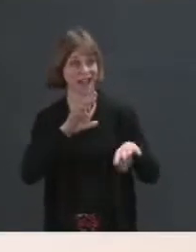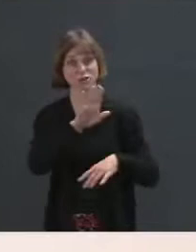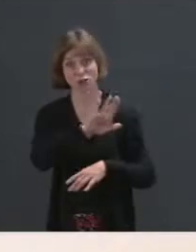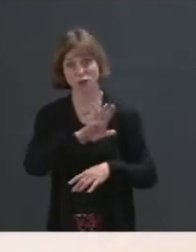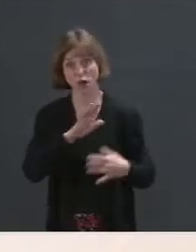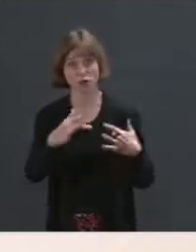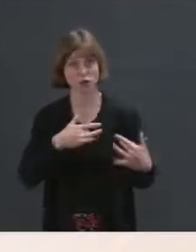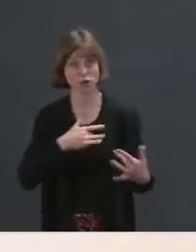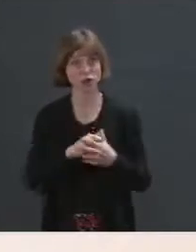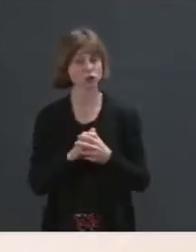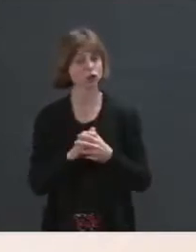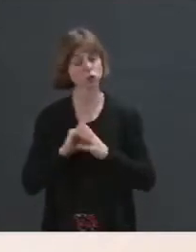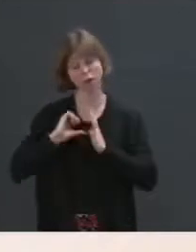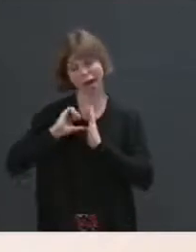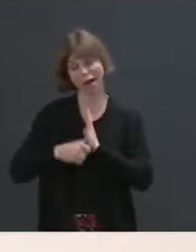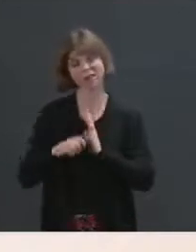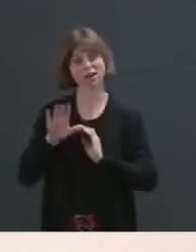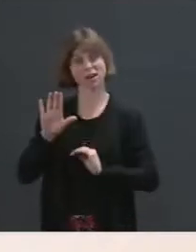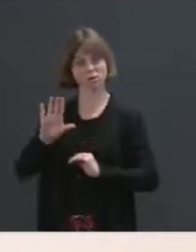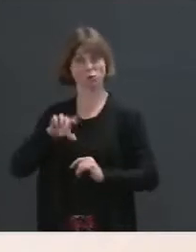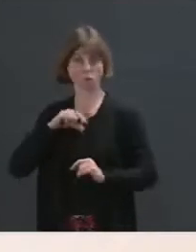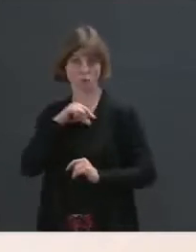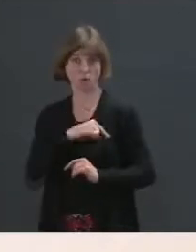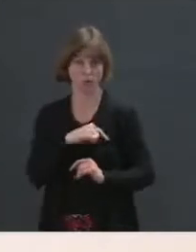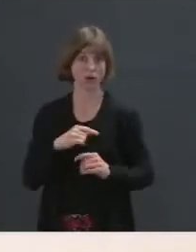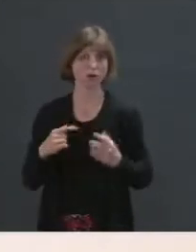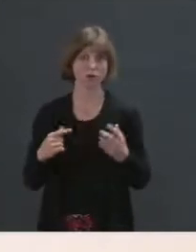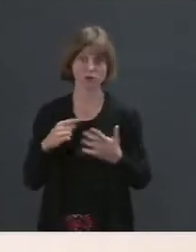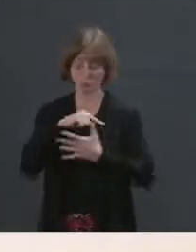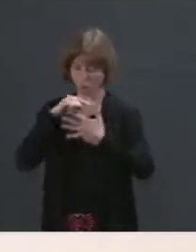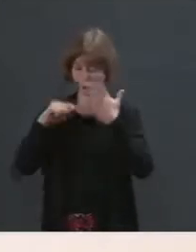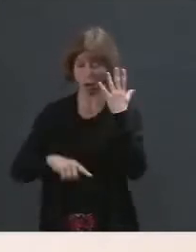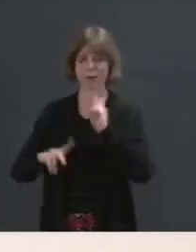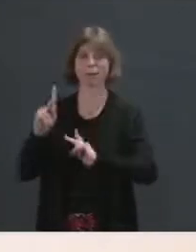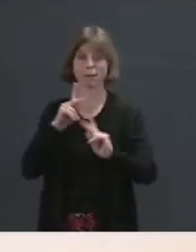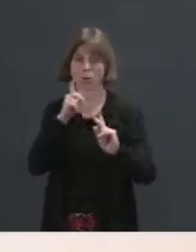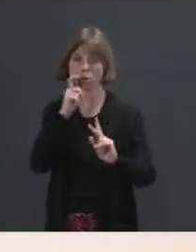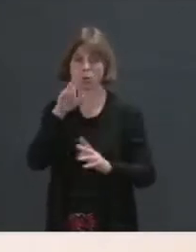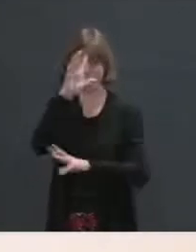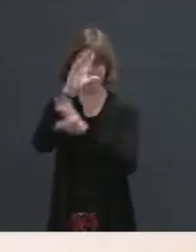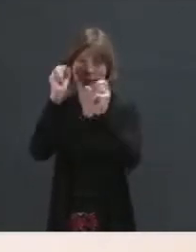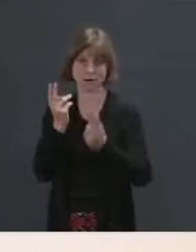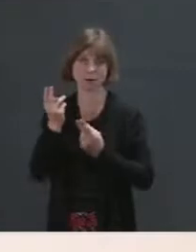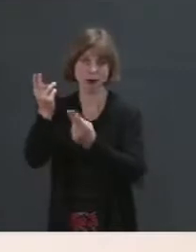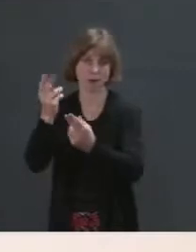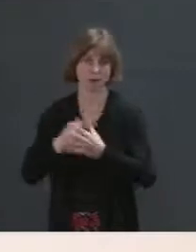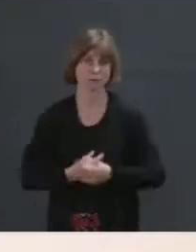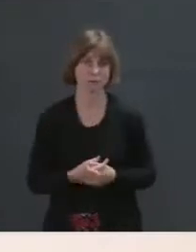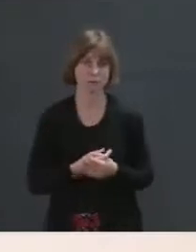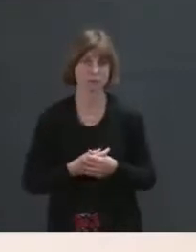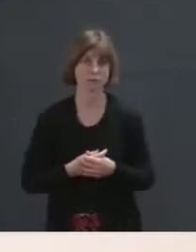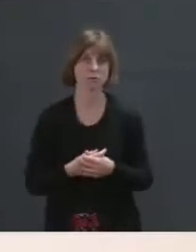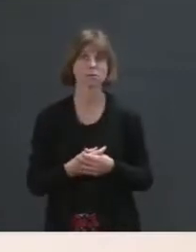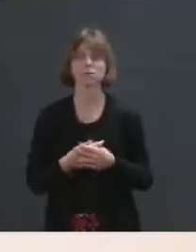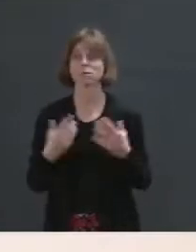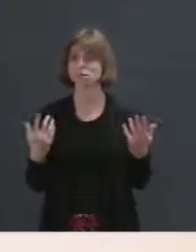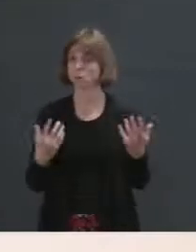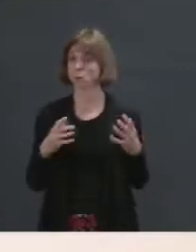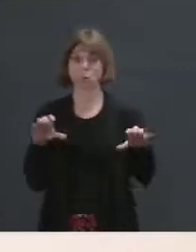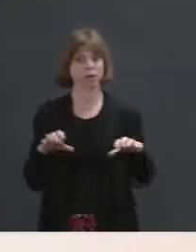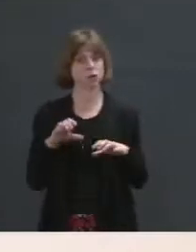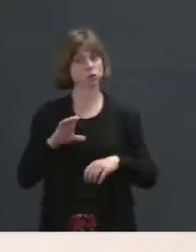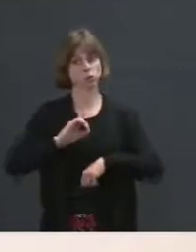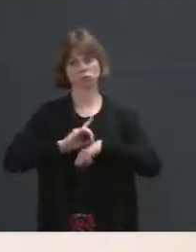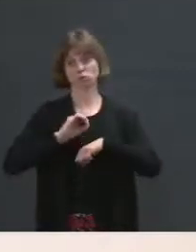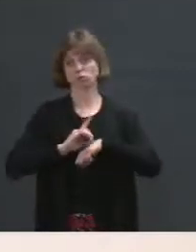reiterate the qualifications of all of the nominees that the president has put forward, and to do due diligence in fighting